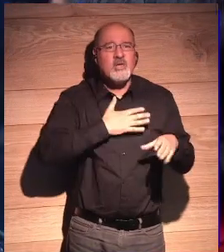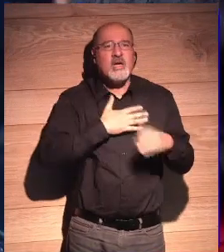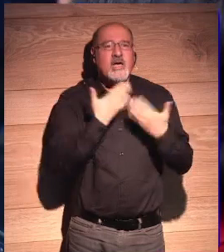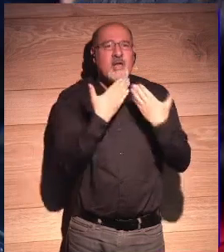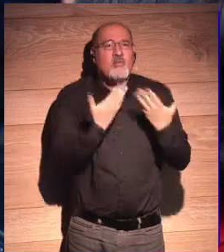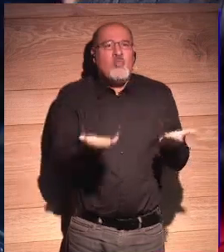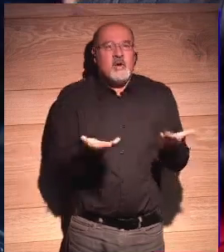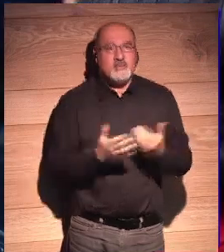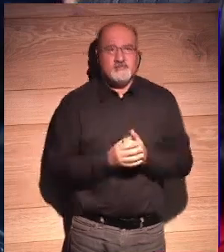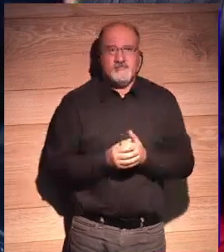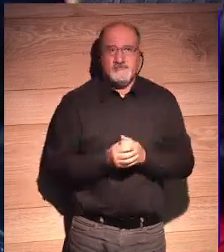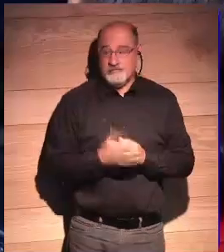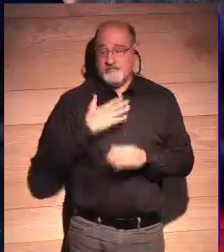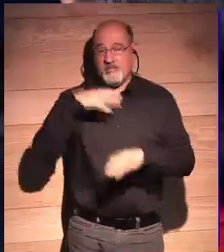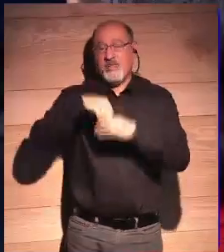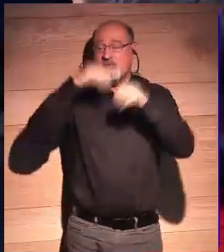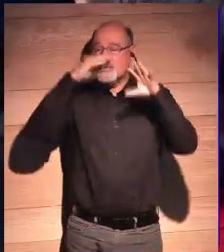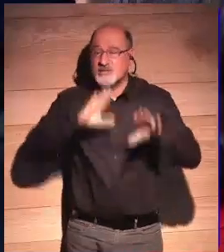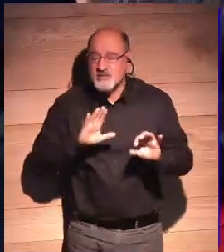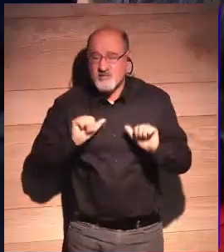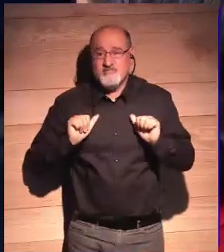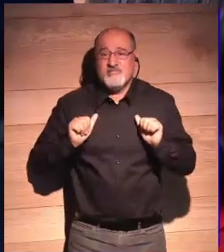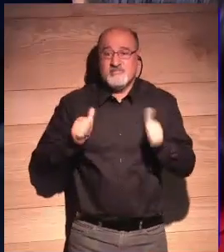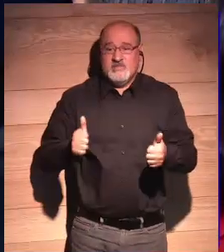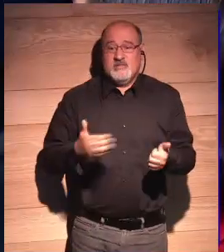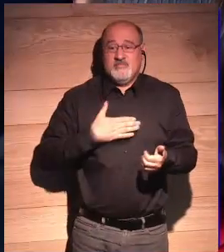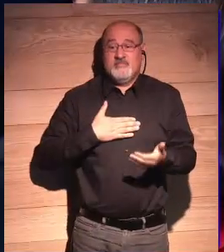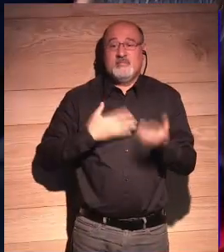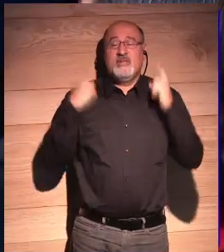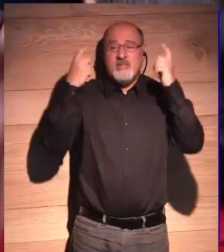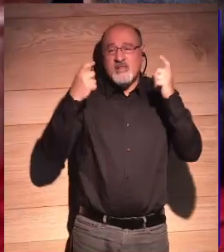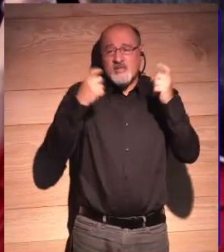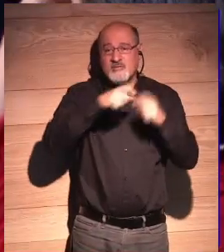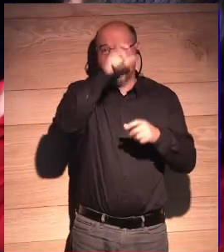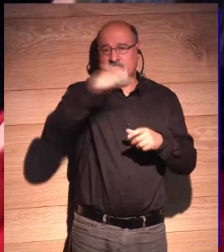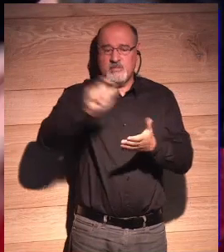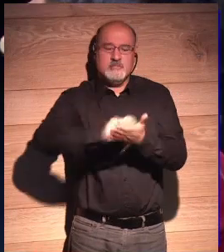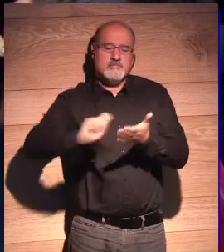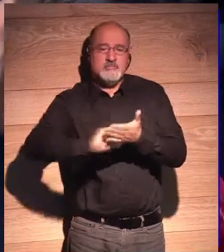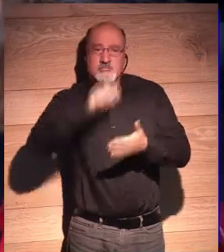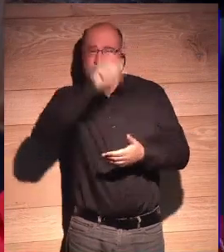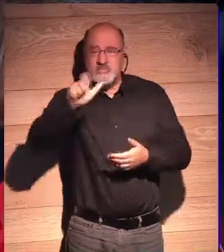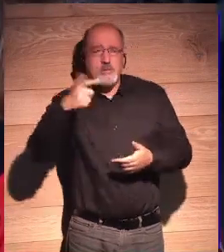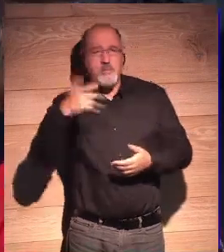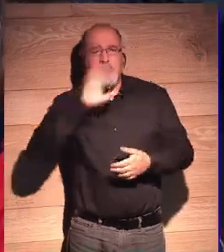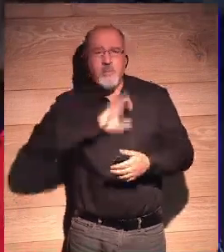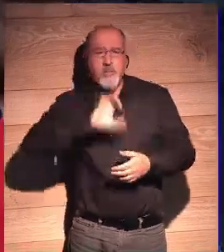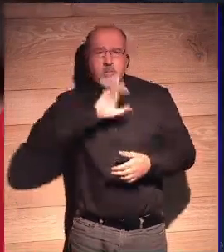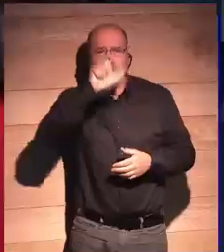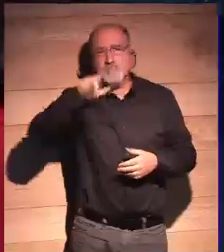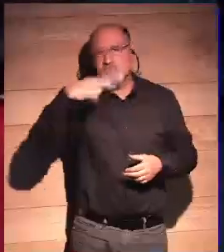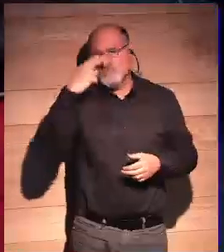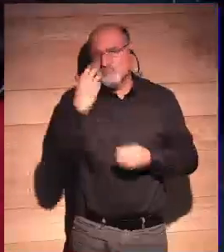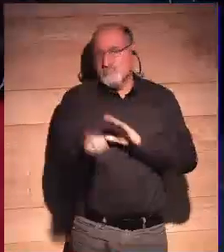try to start out with characters that I find interesting, which are rarely people who are like well-adjusted and happy